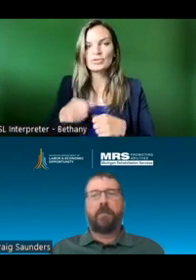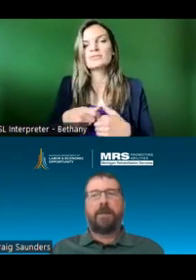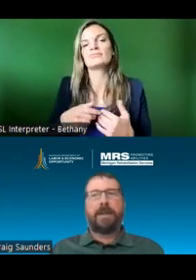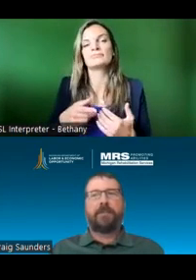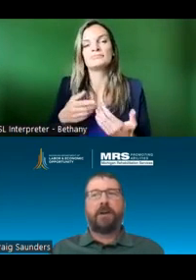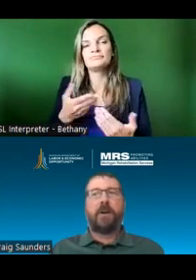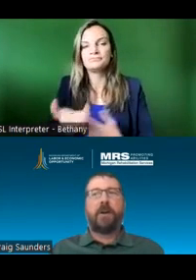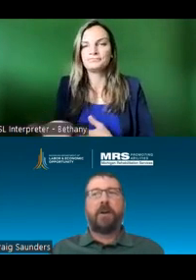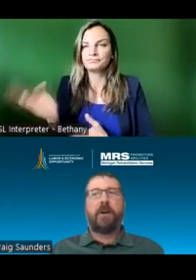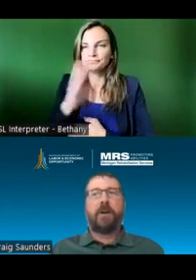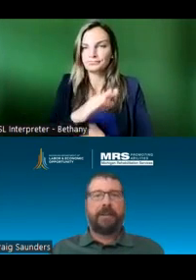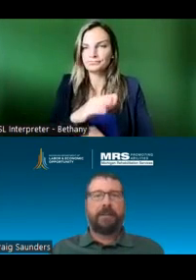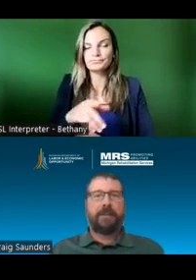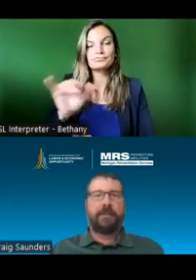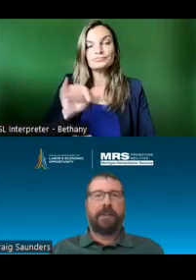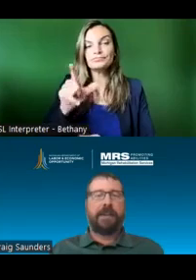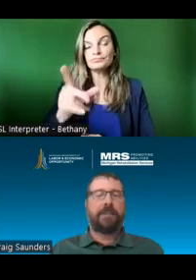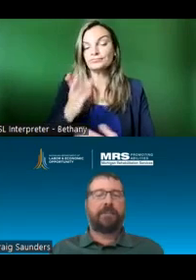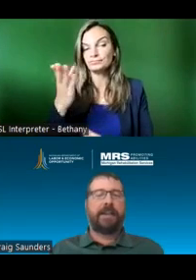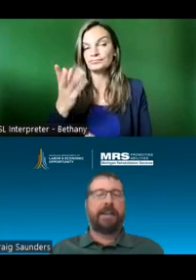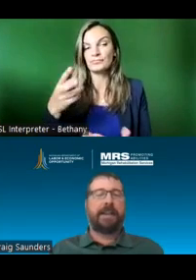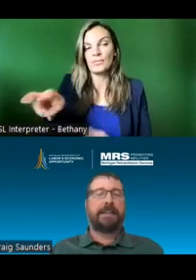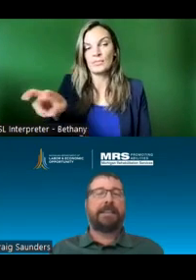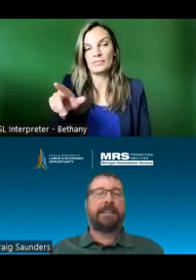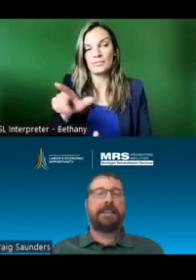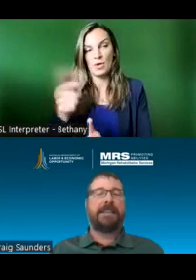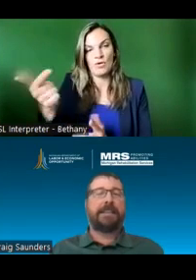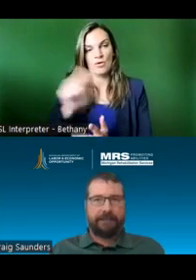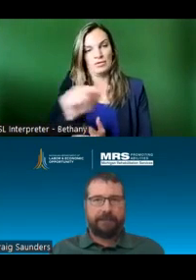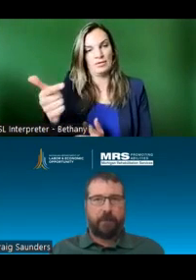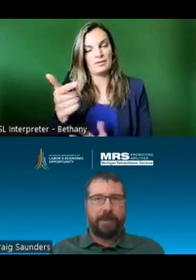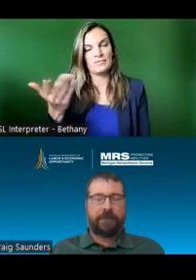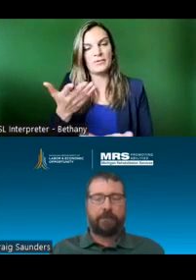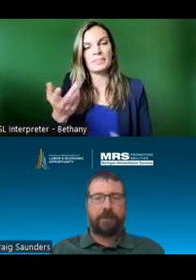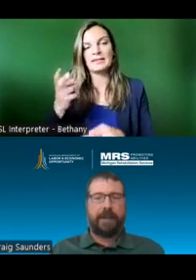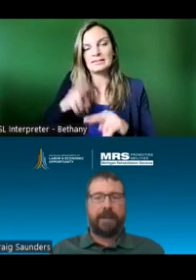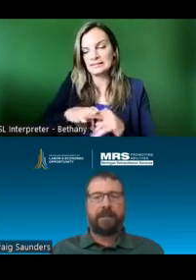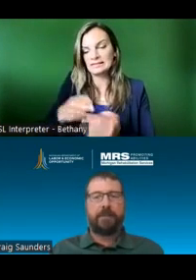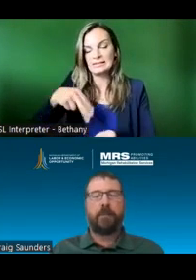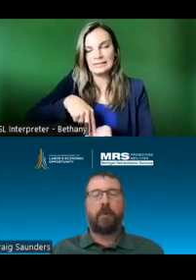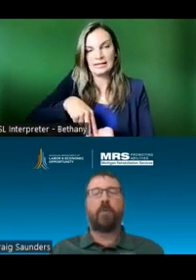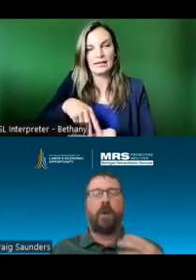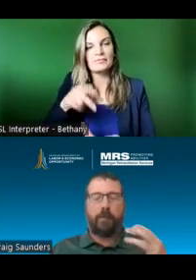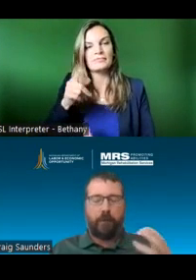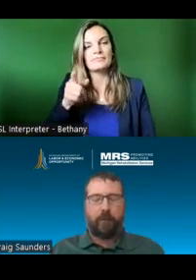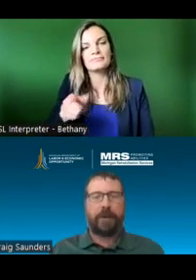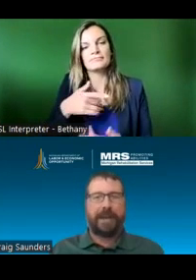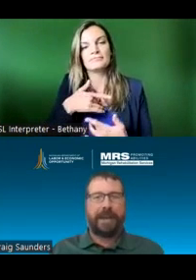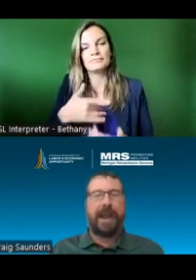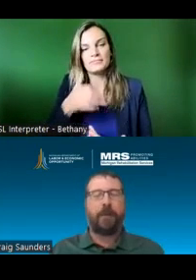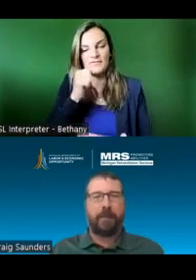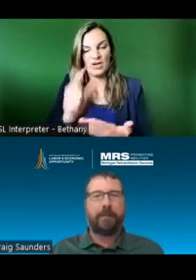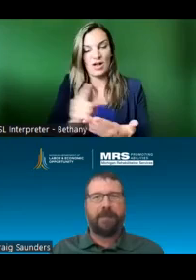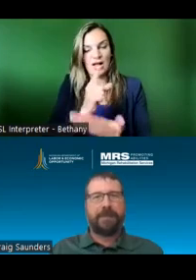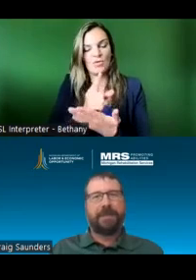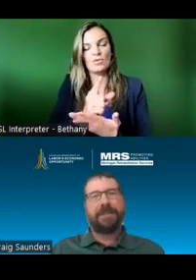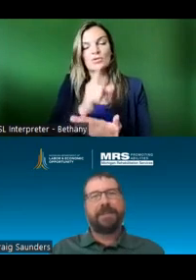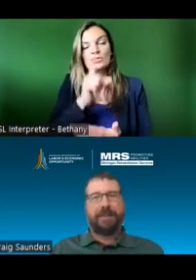also recommends alternating sitting and standing at least 4 minutes per day per working